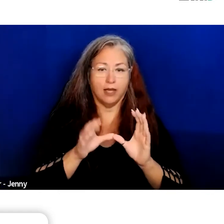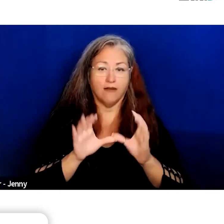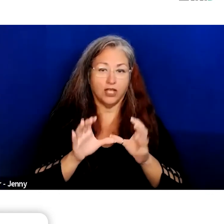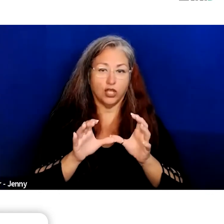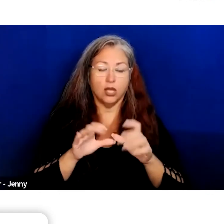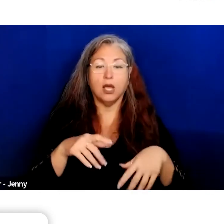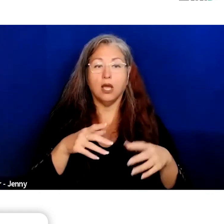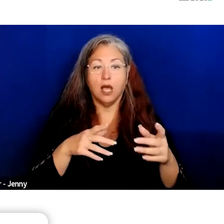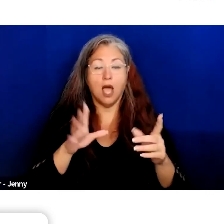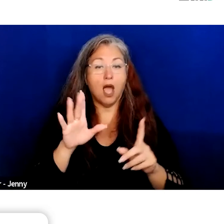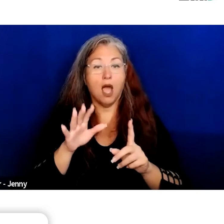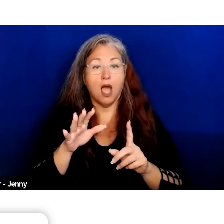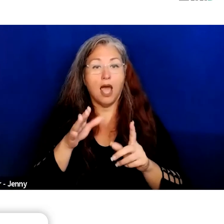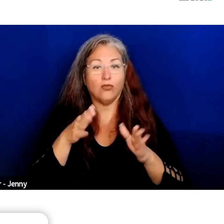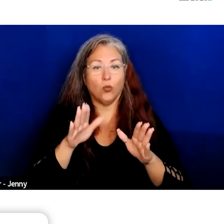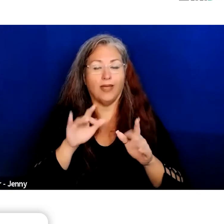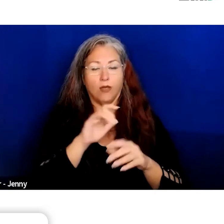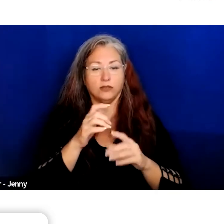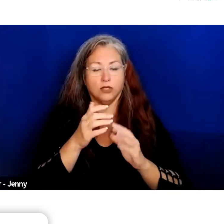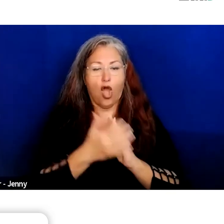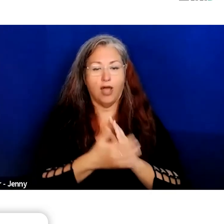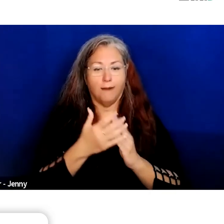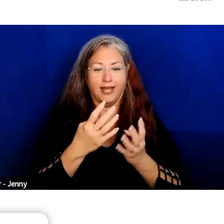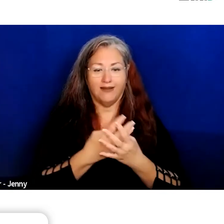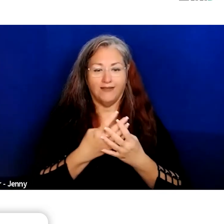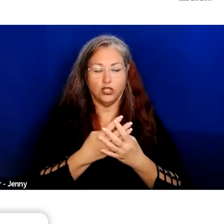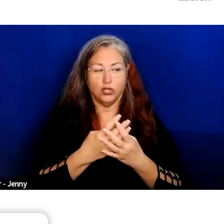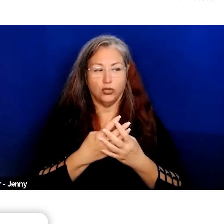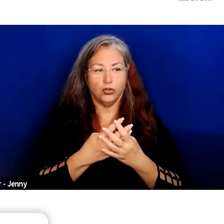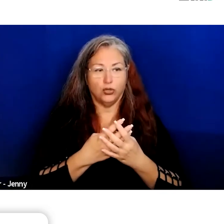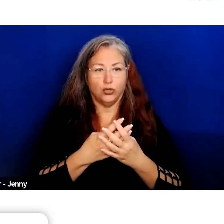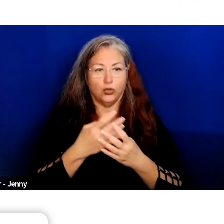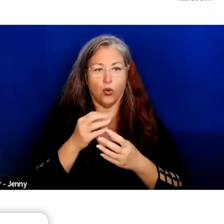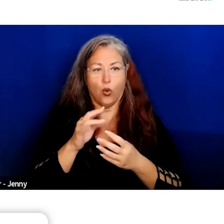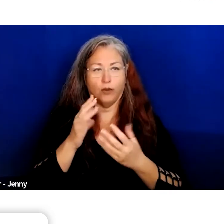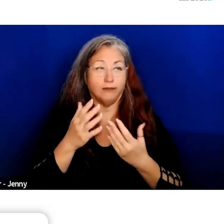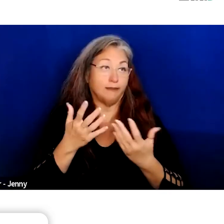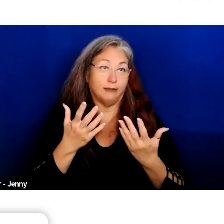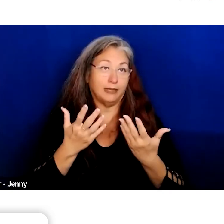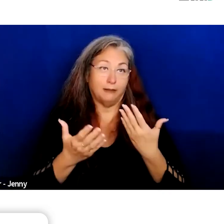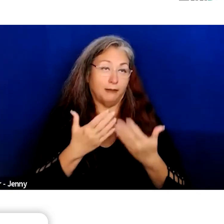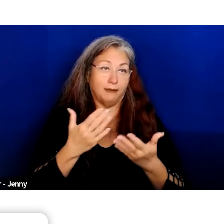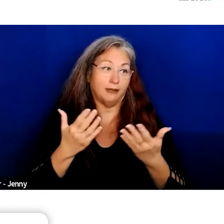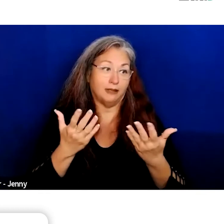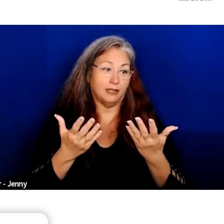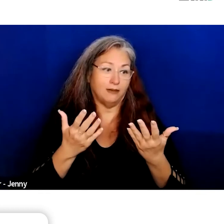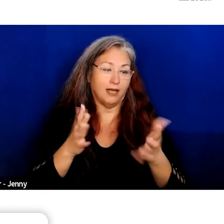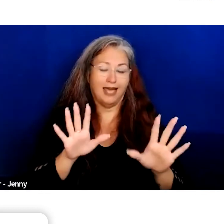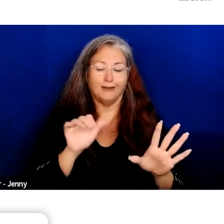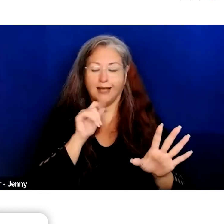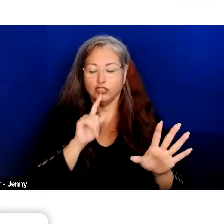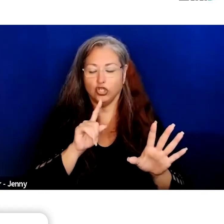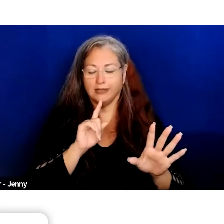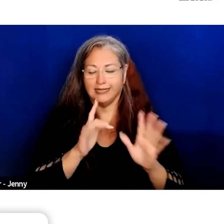and let the automated filtration, or like even I'm not sure what